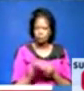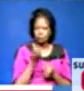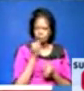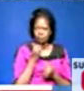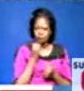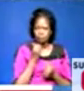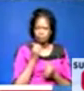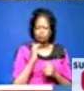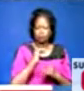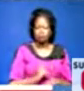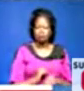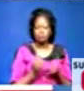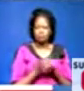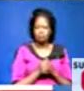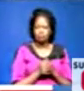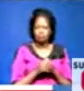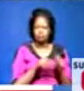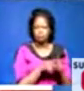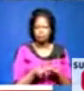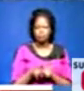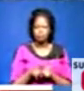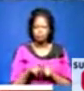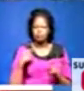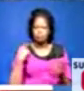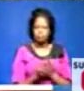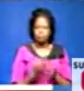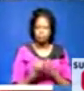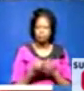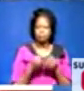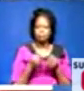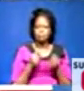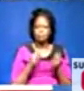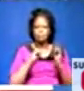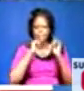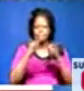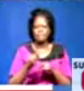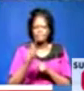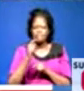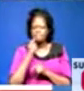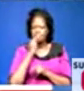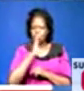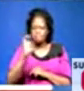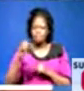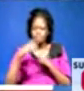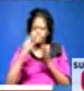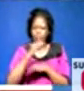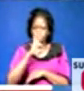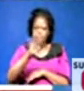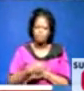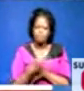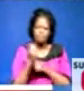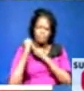for food relief. We've also so far given a number attended to Turkana East. We've given over 3,000 bags of